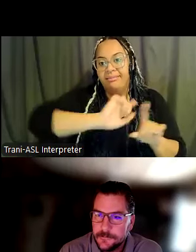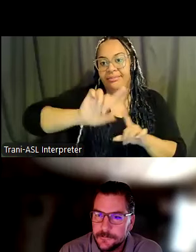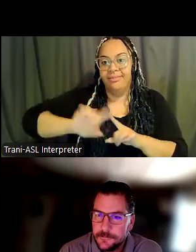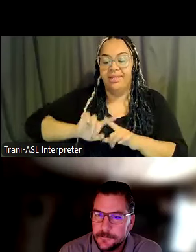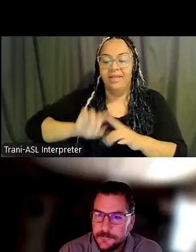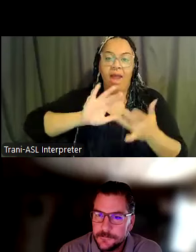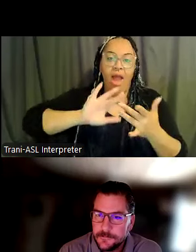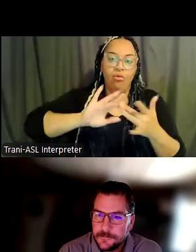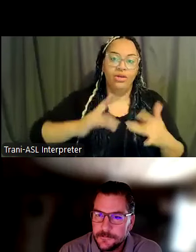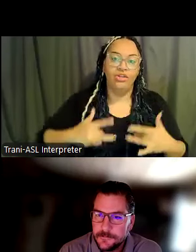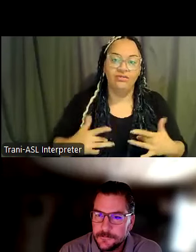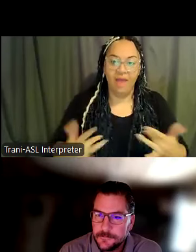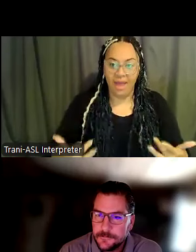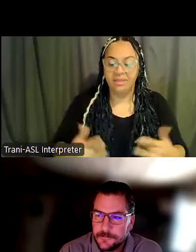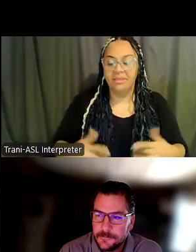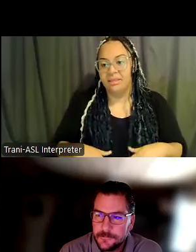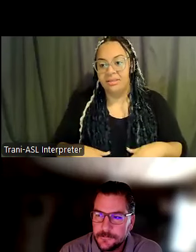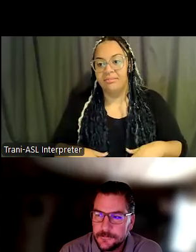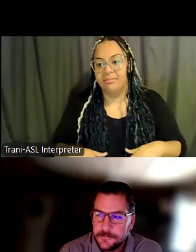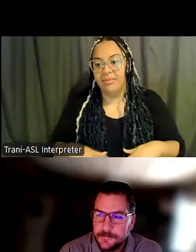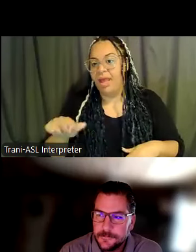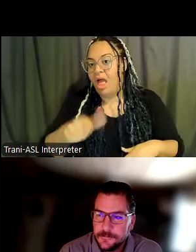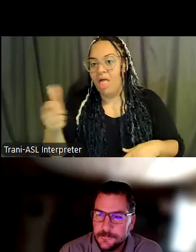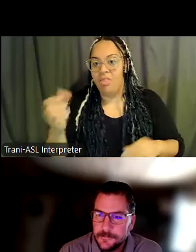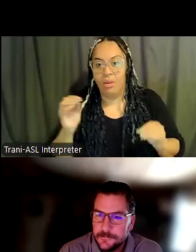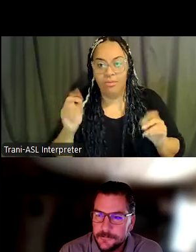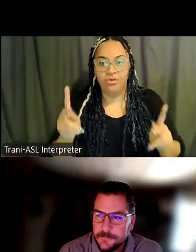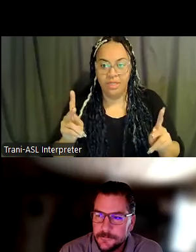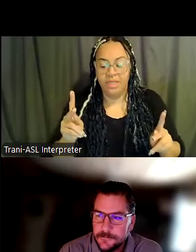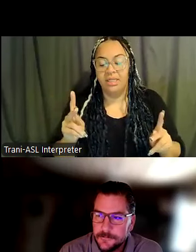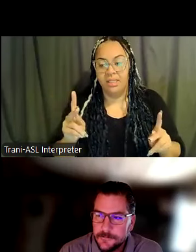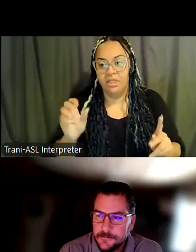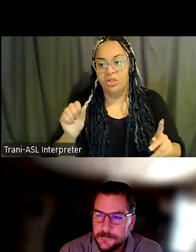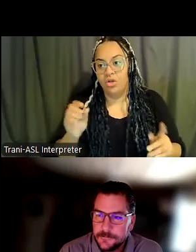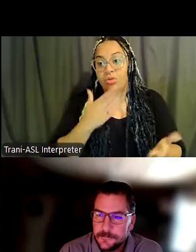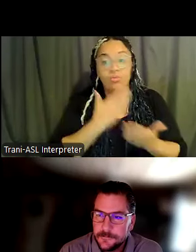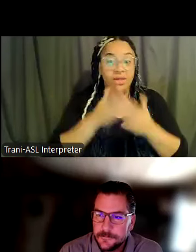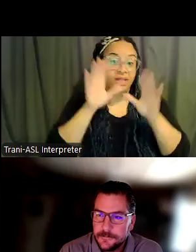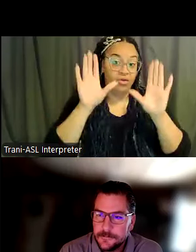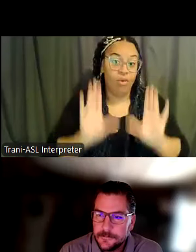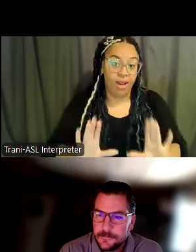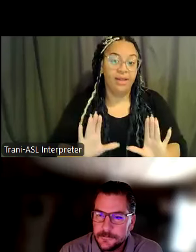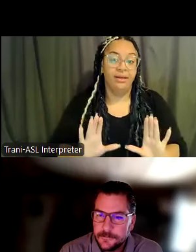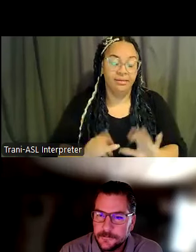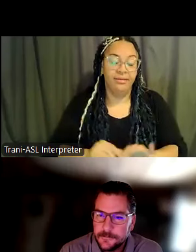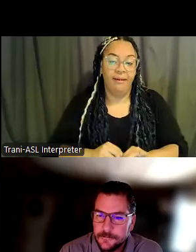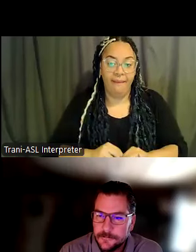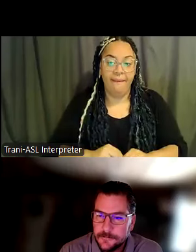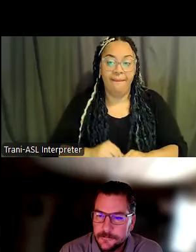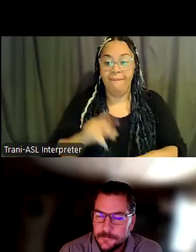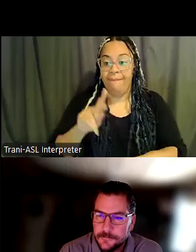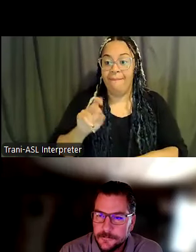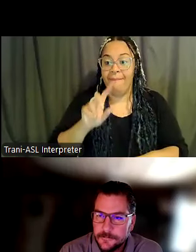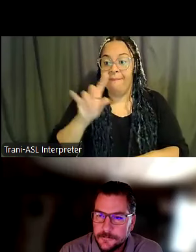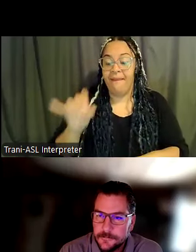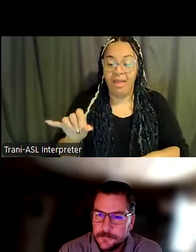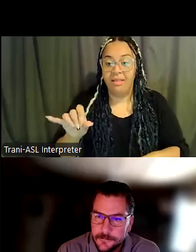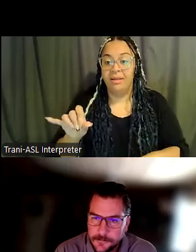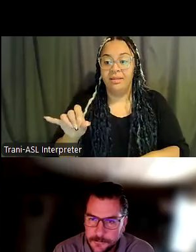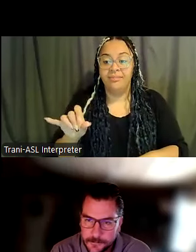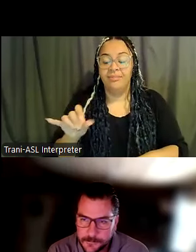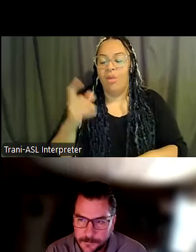outreach events and other opportunities. So that is really great. And then Kelly and Brianna were